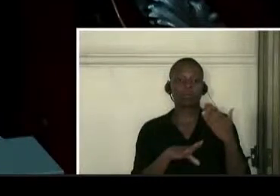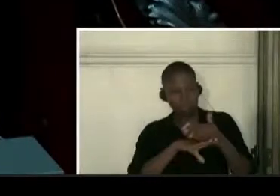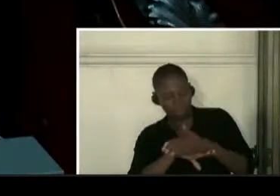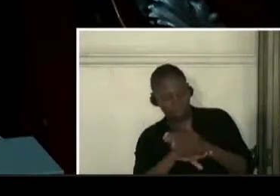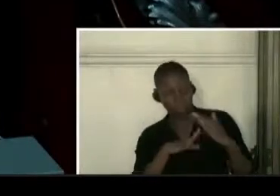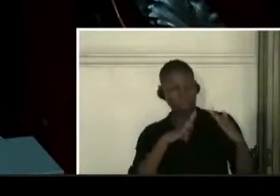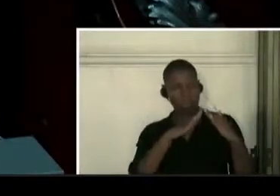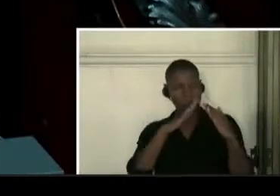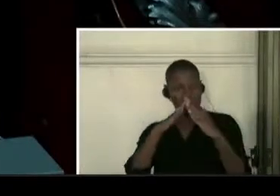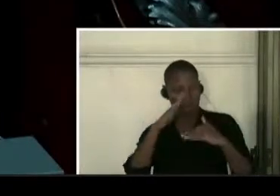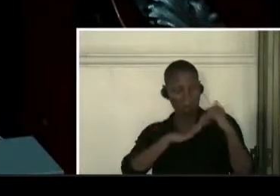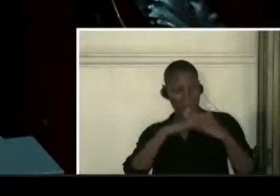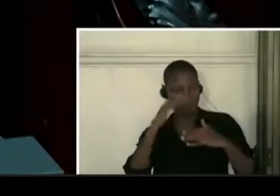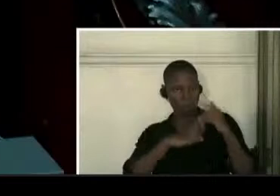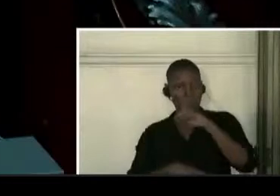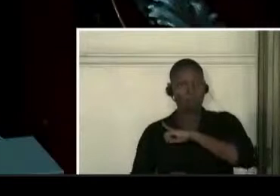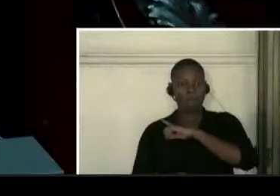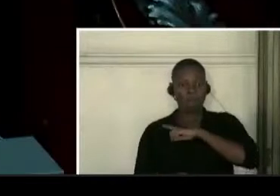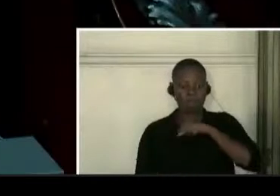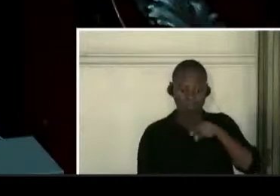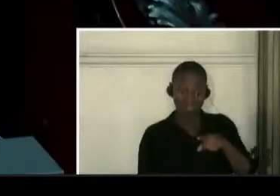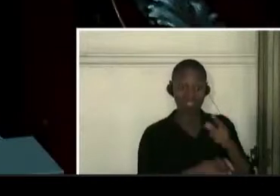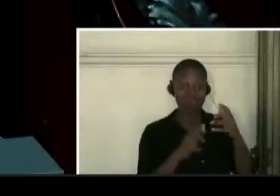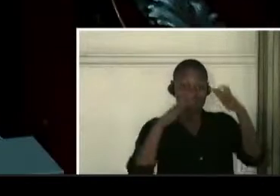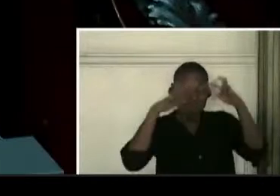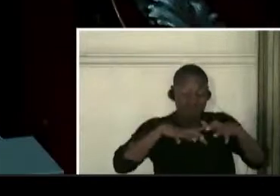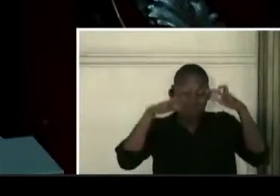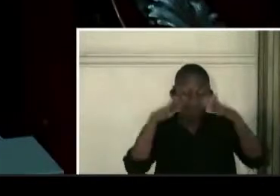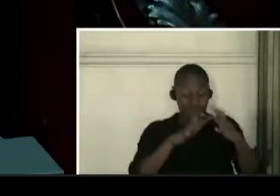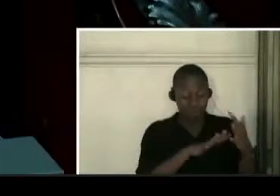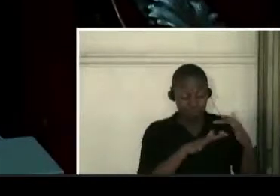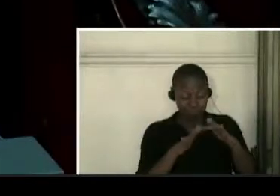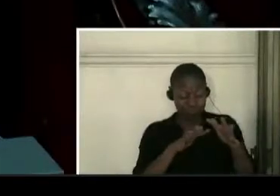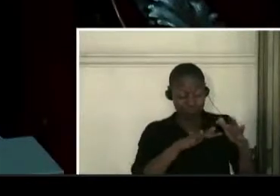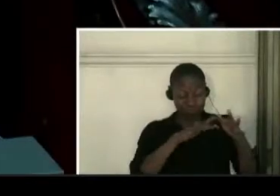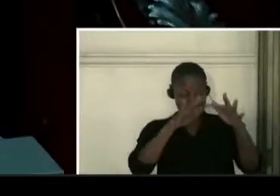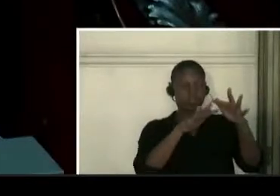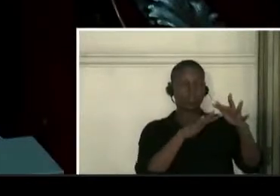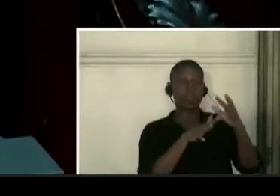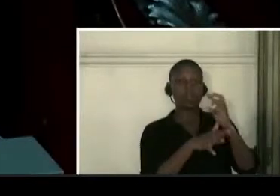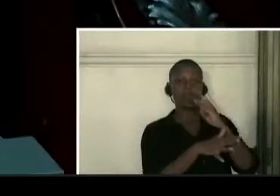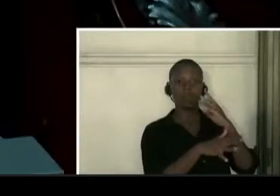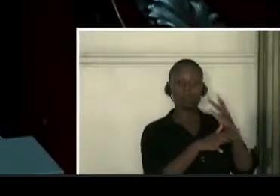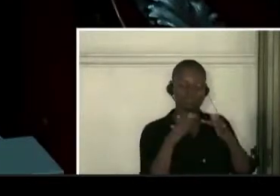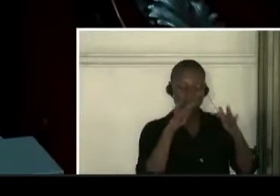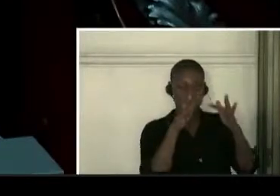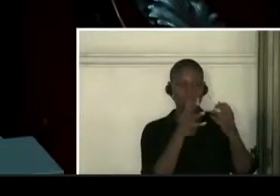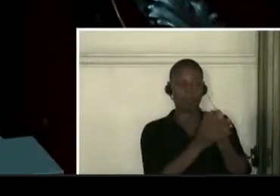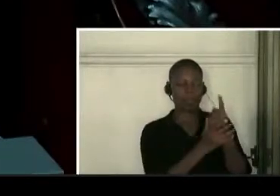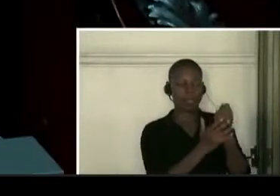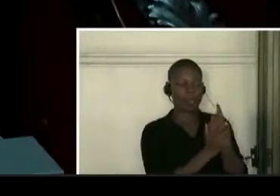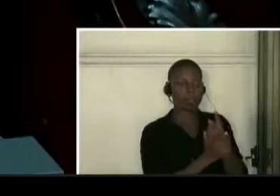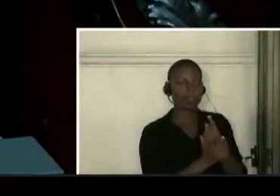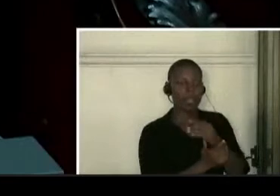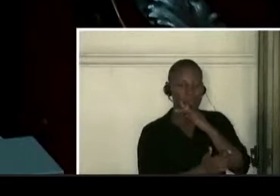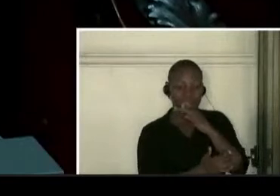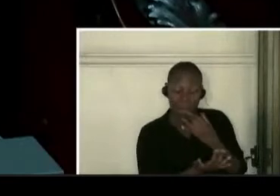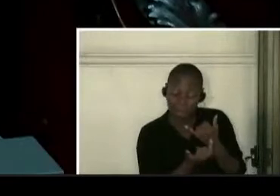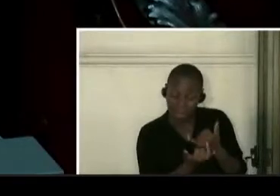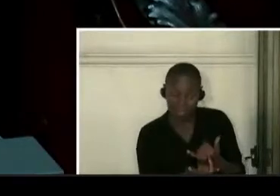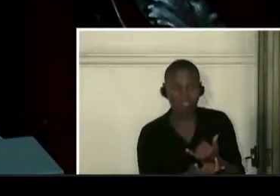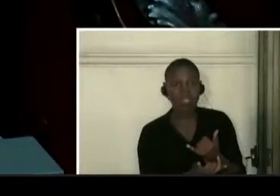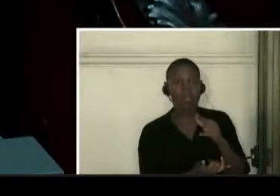ke njengoba ubekile namhlanje ukuthi kunomnyakazo obalulekile ozoqiniseka ukuthi abantu bethu akade